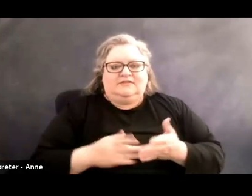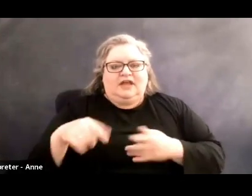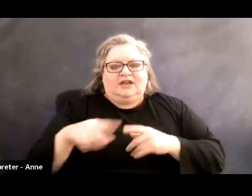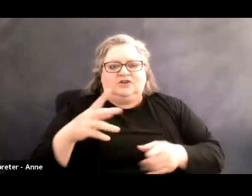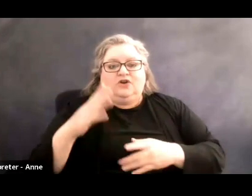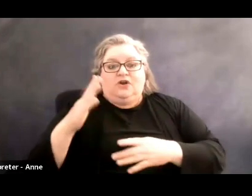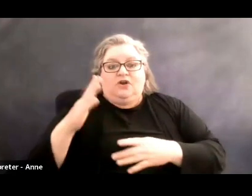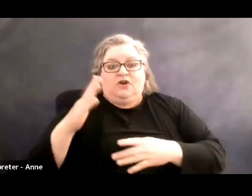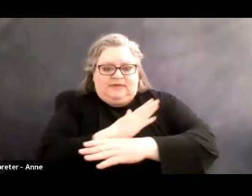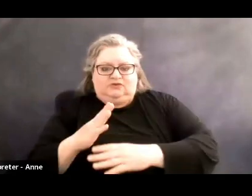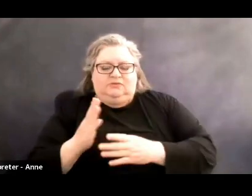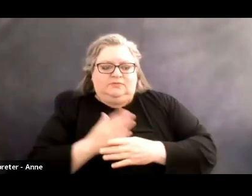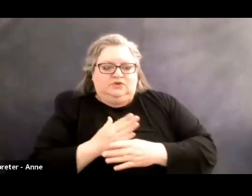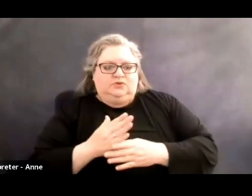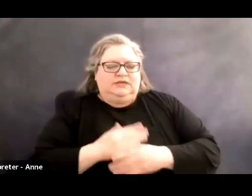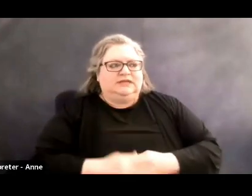spectrum between